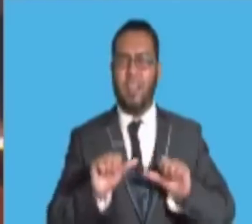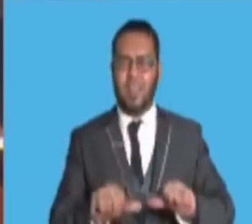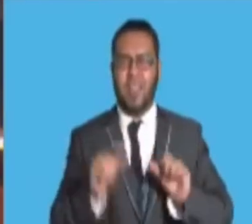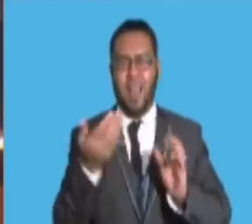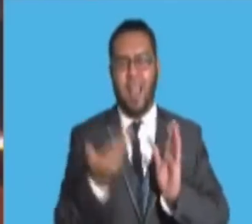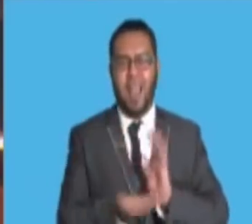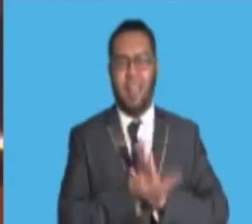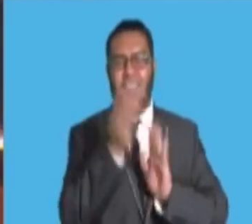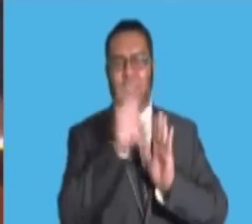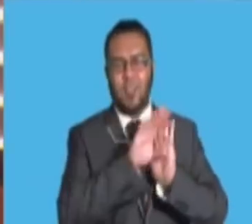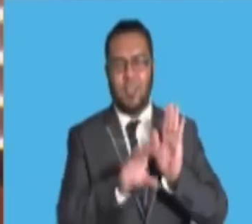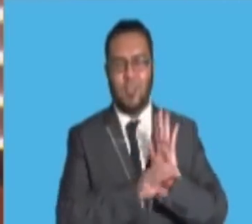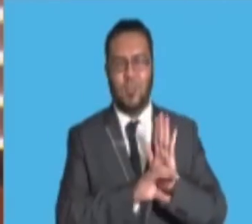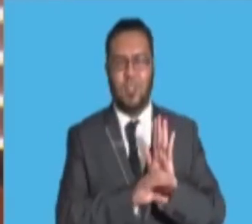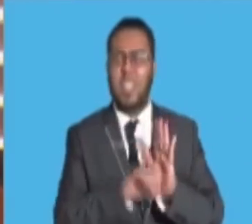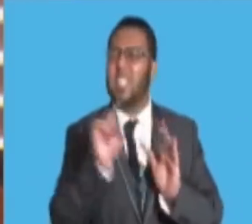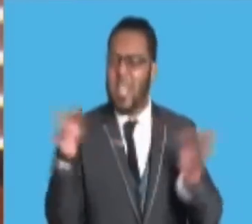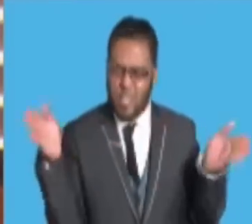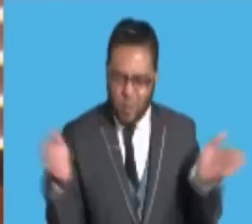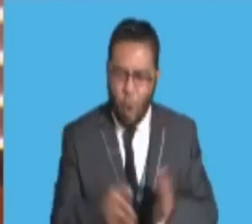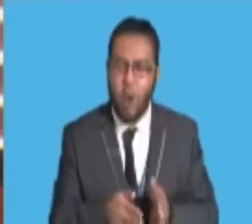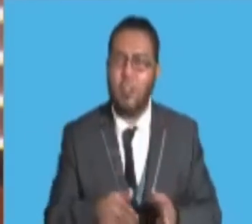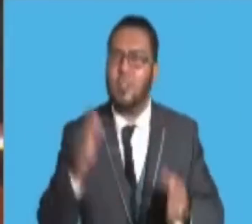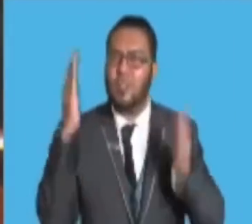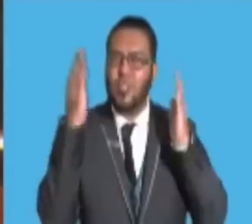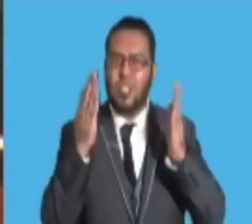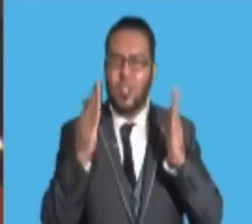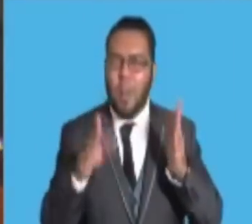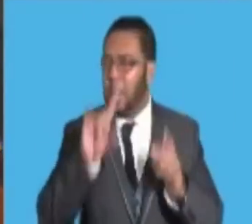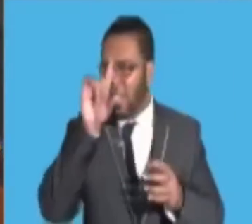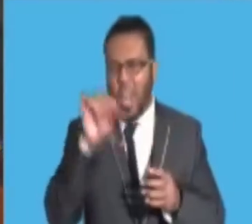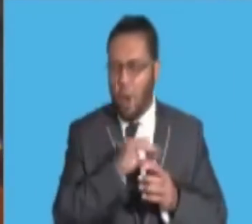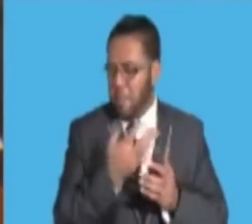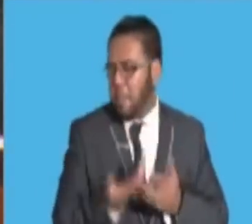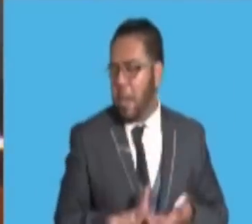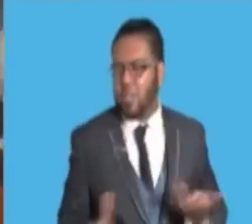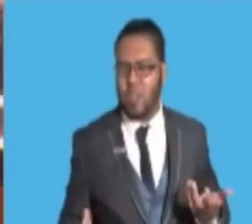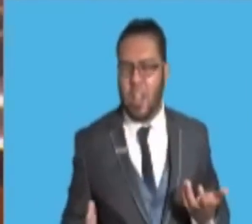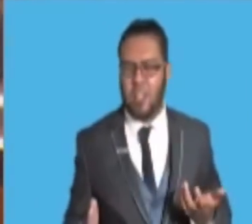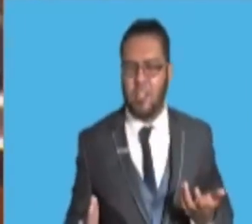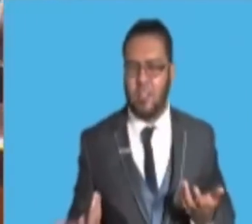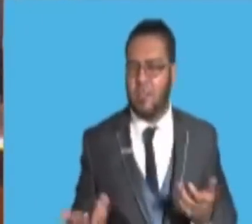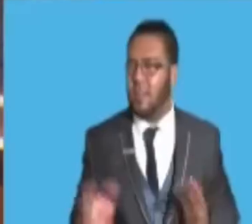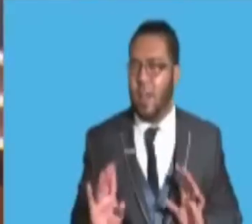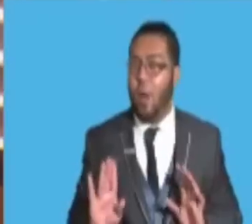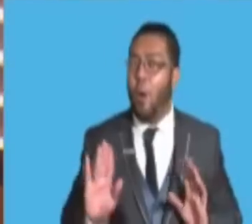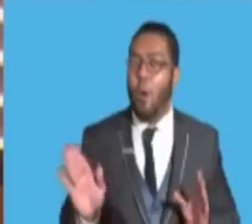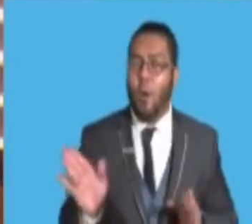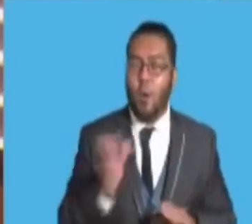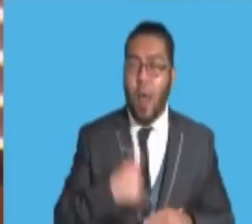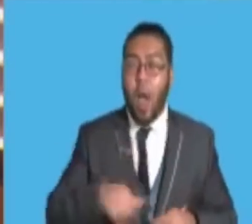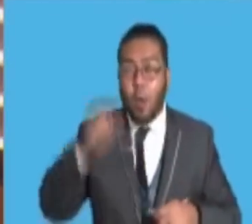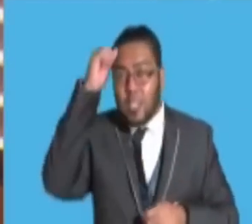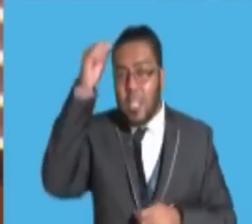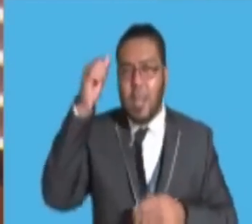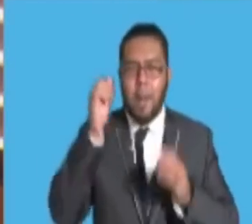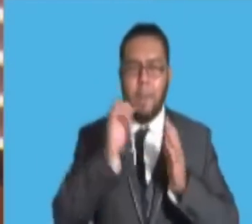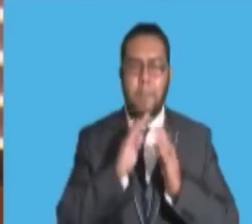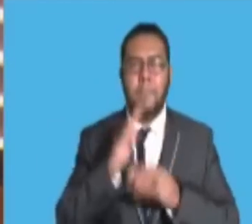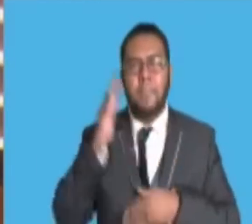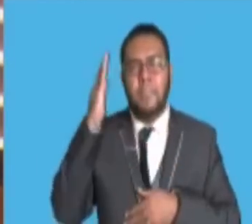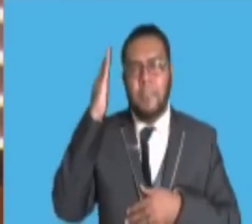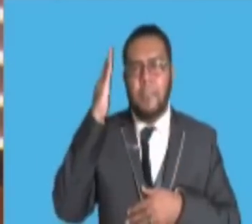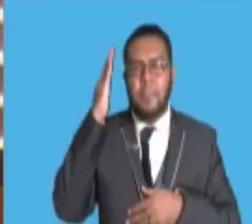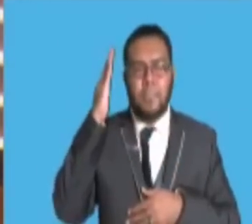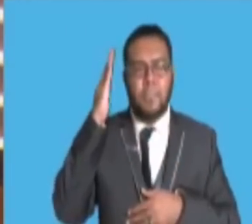Constitution. Yeah. It is a small church but cannot be marginalized. Please. All along, Madam Speaker, our senior pastor never preached or